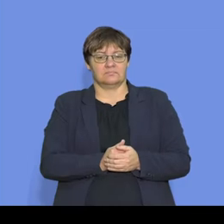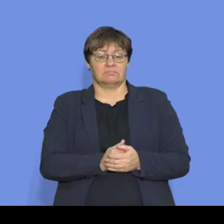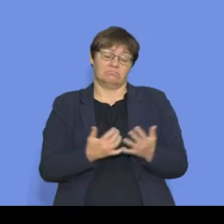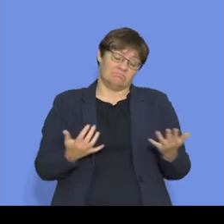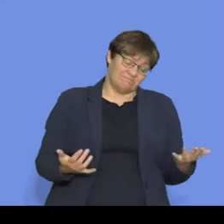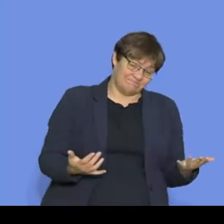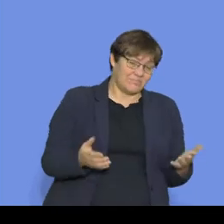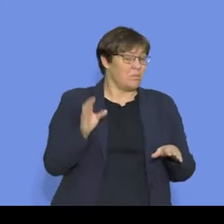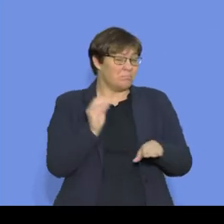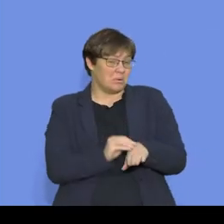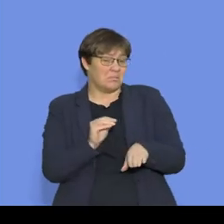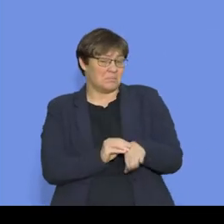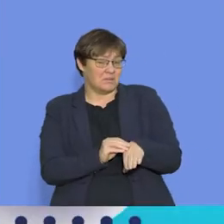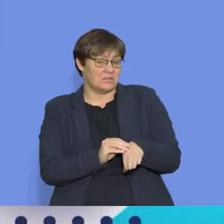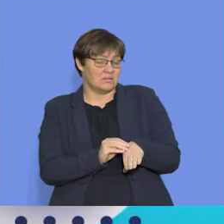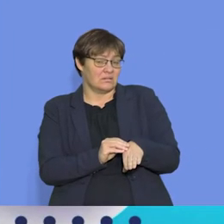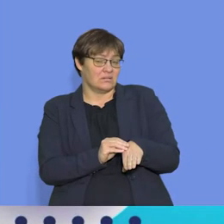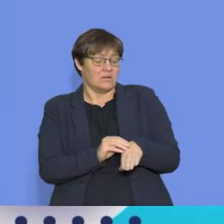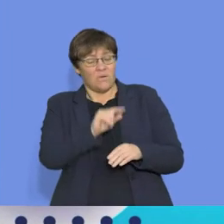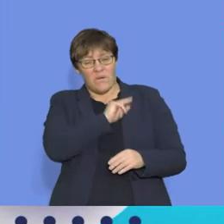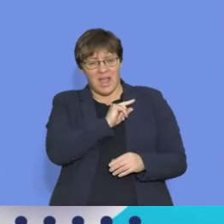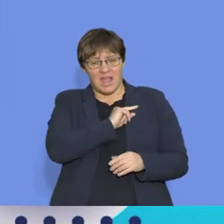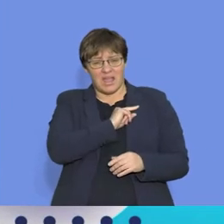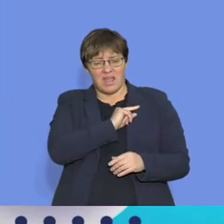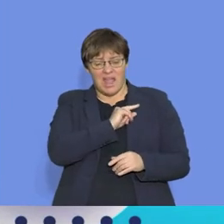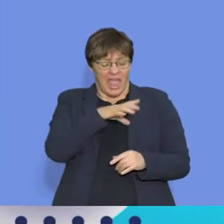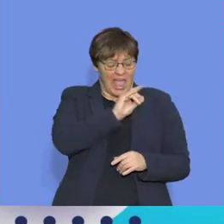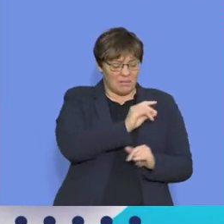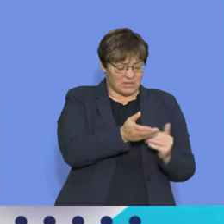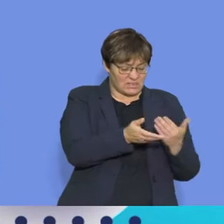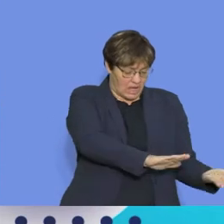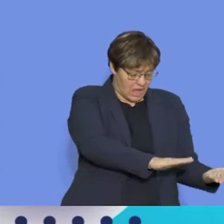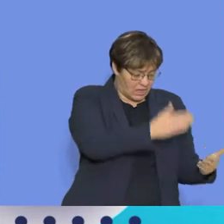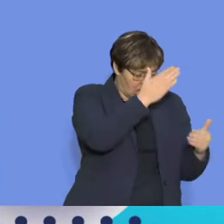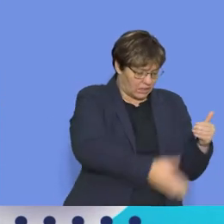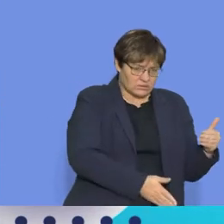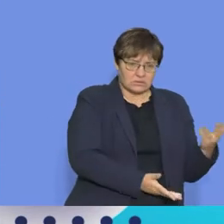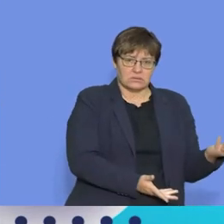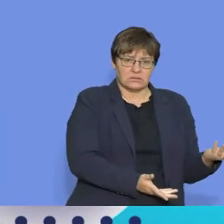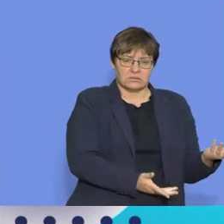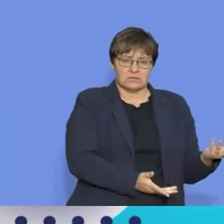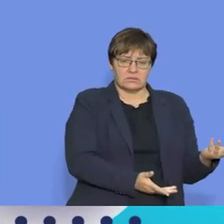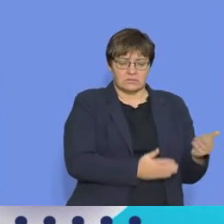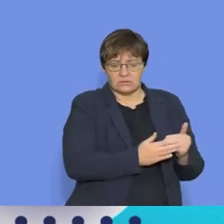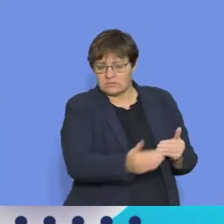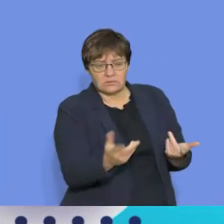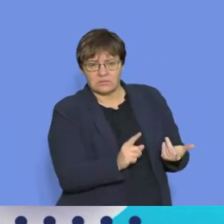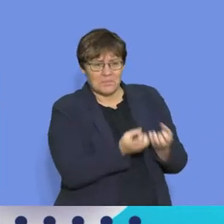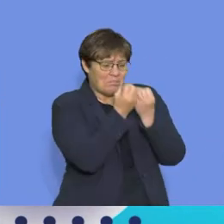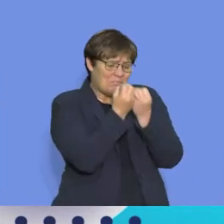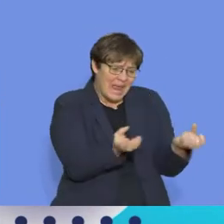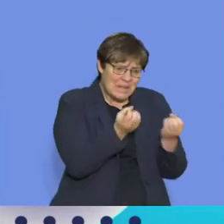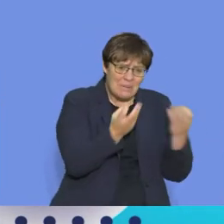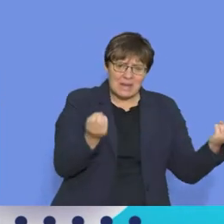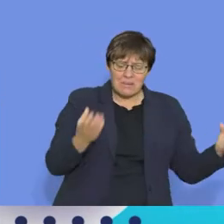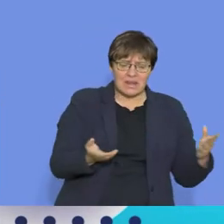Now, this is a problem because when animals go extinct, lots and lots of them die.